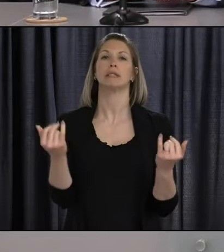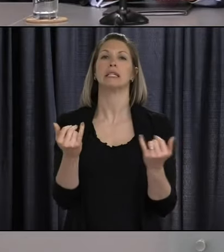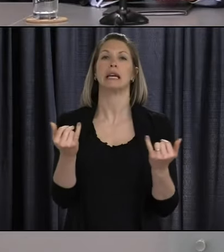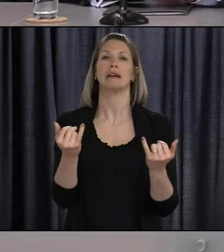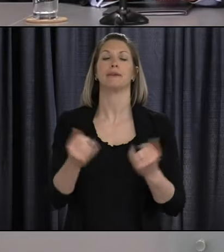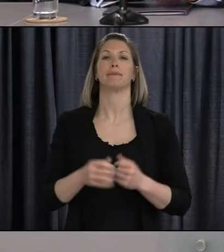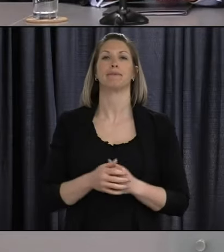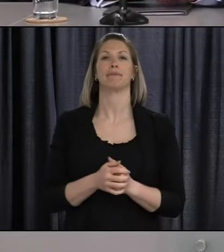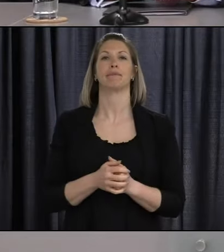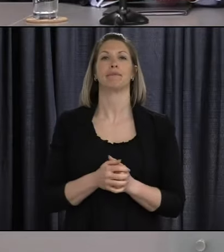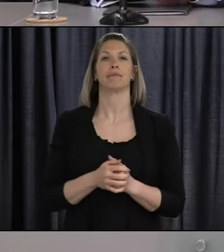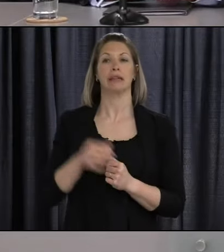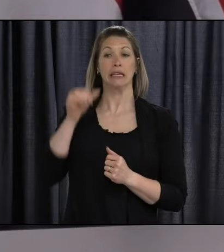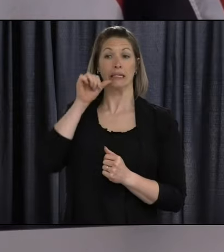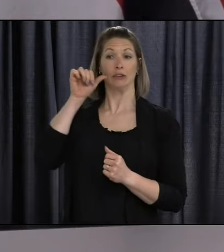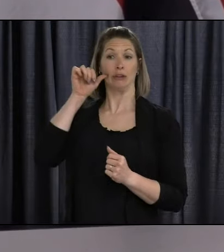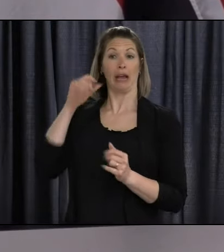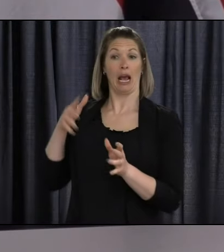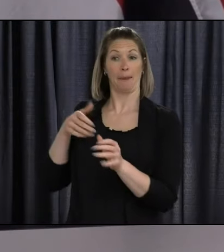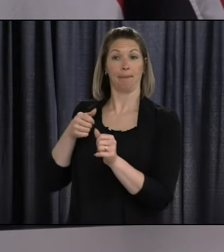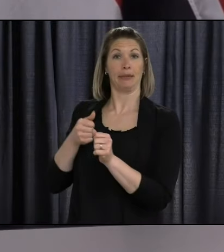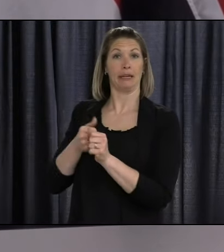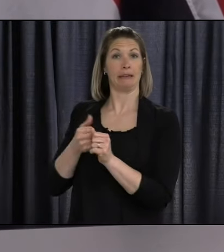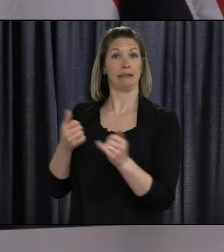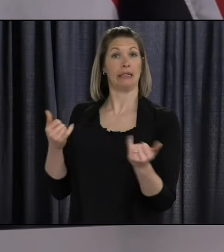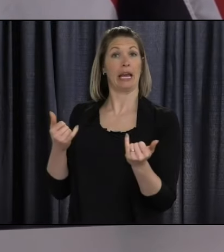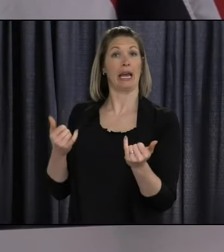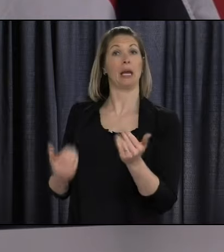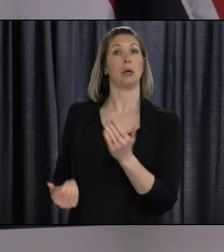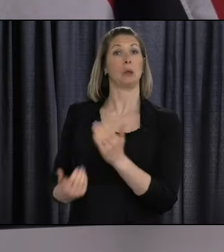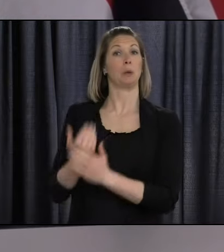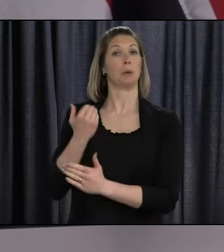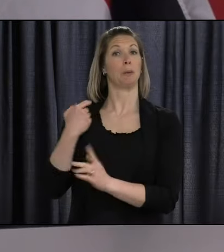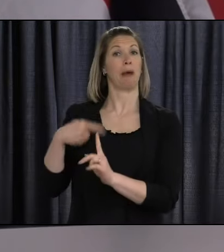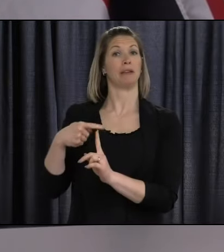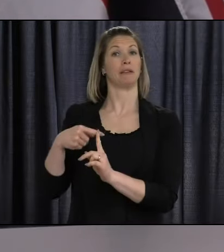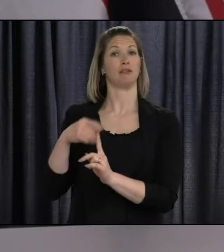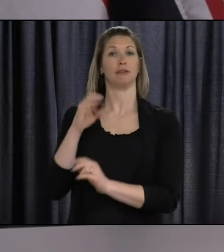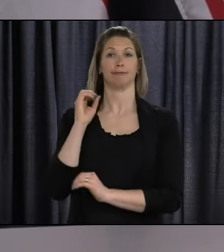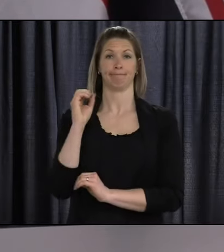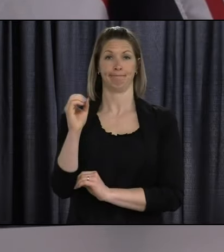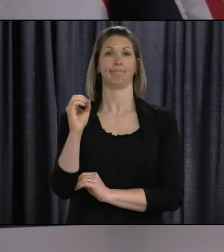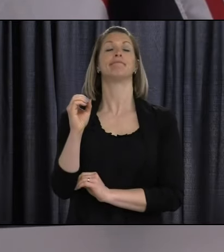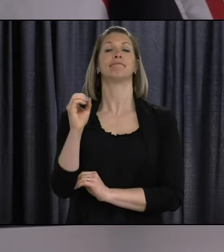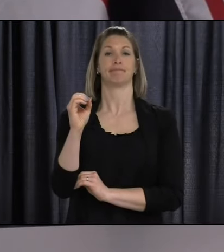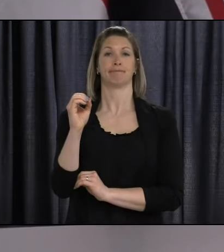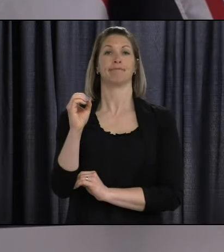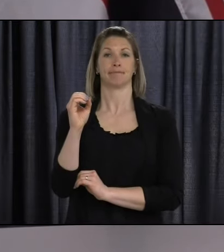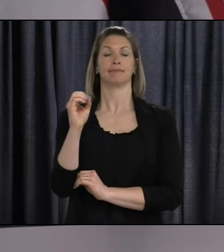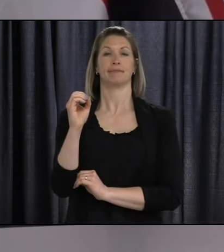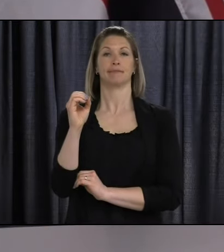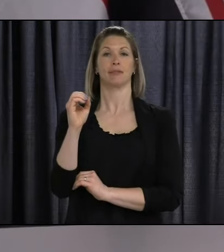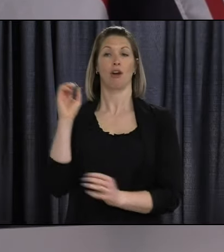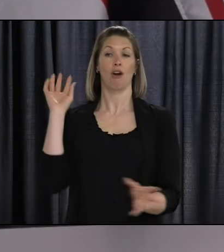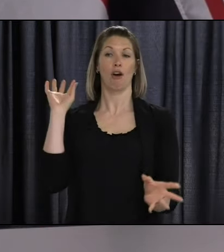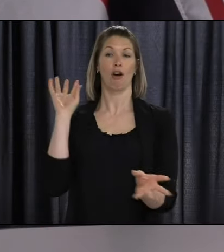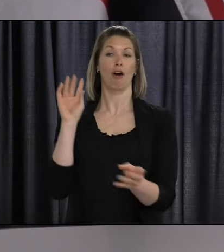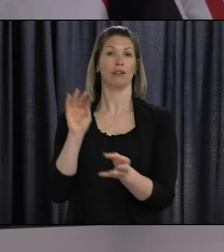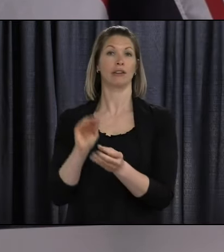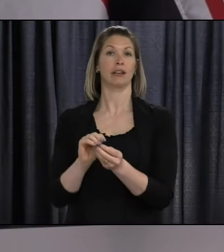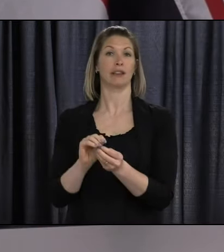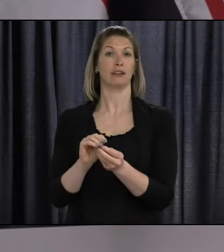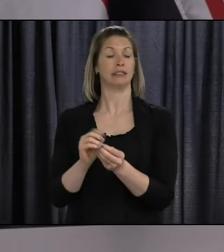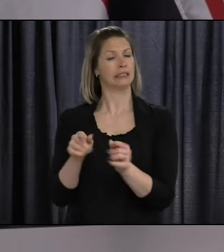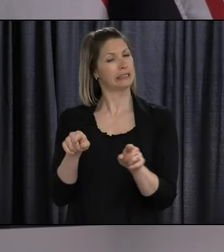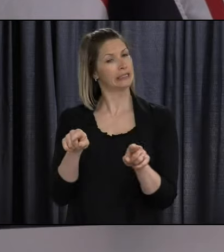Since the media availability yesterday, we have no new cases of COVID-19 in our province. The total number